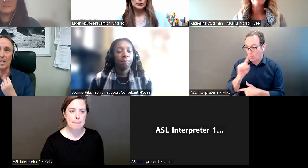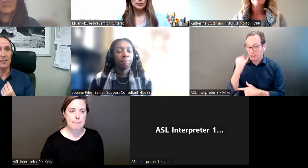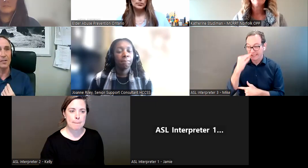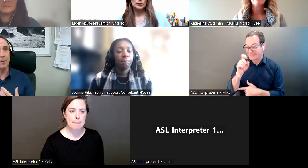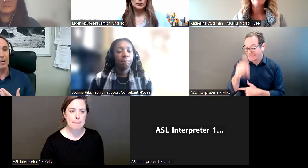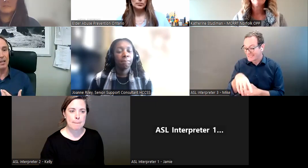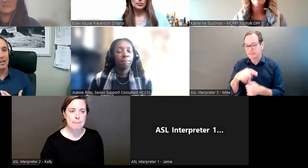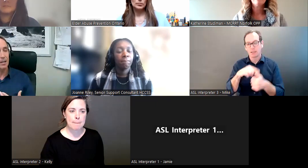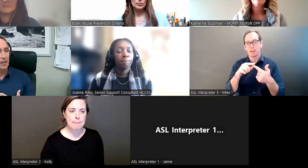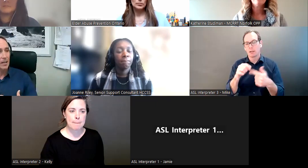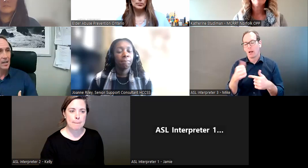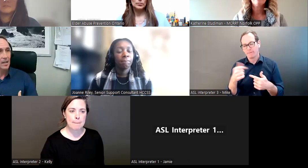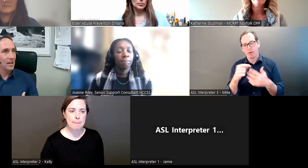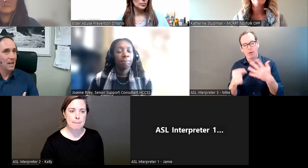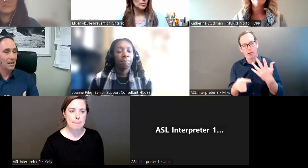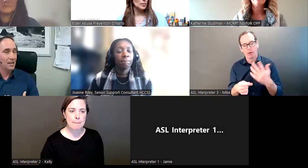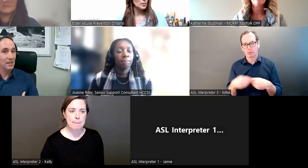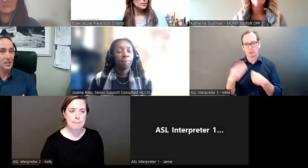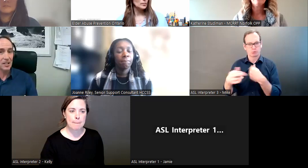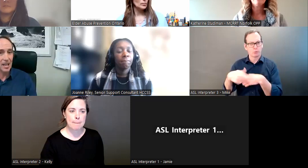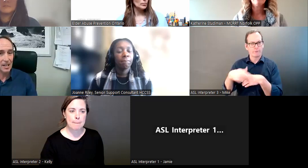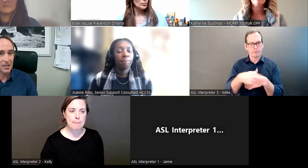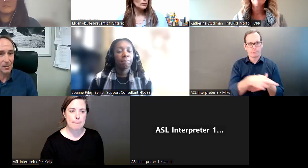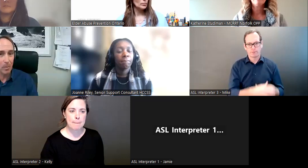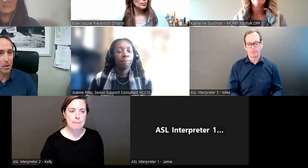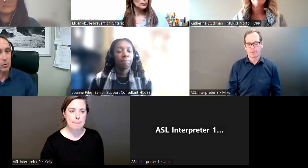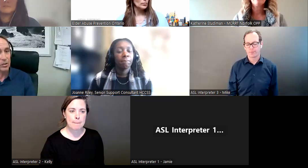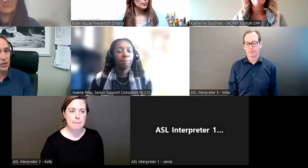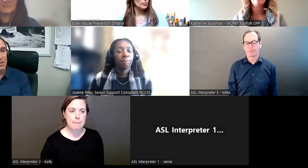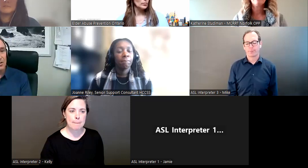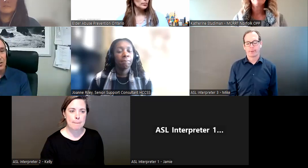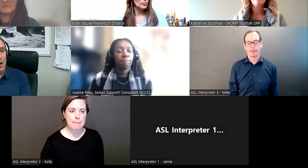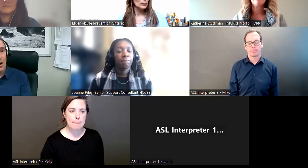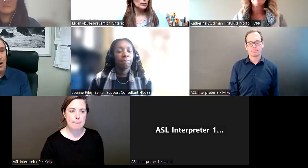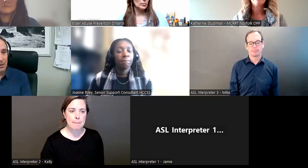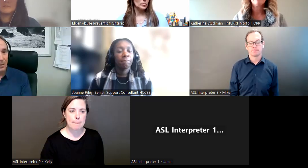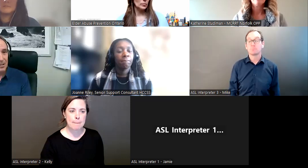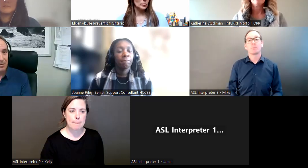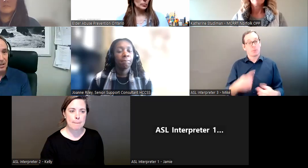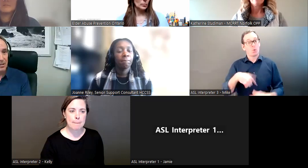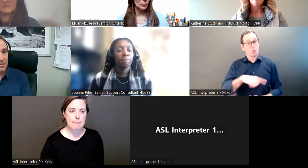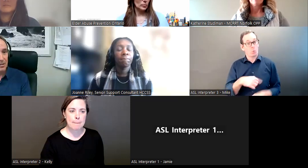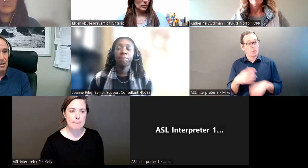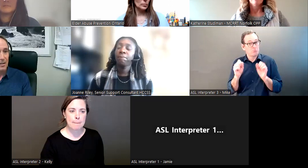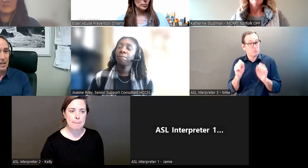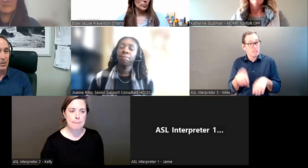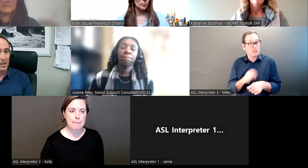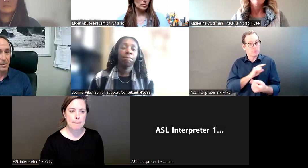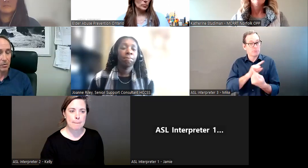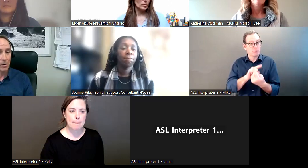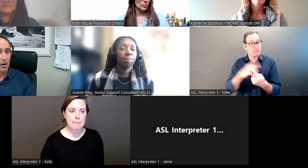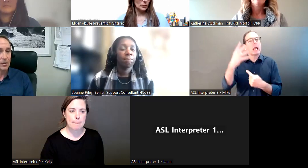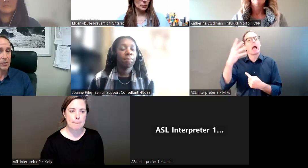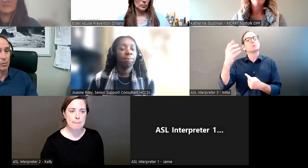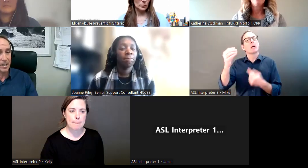also meet somebody in a designated spot, which is not their place of residence. They could come